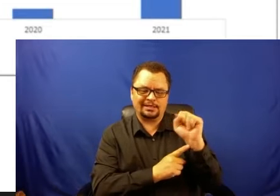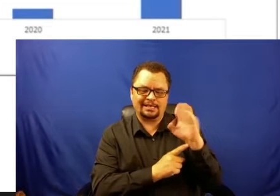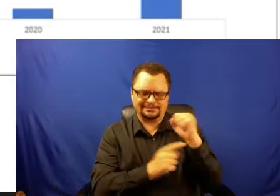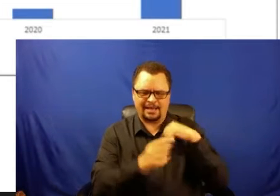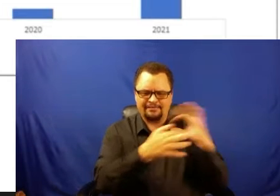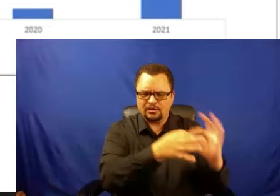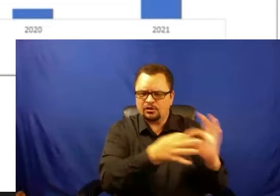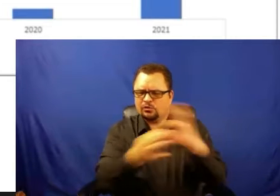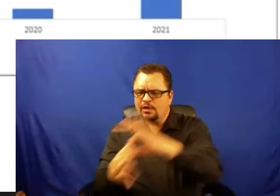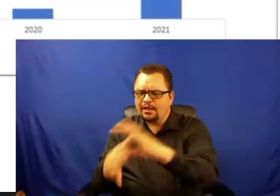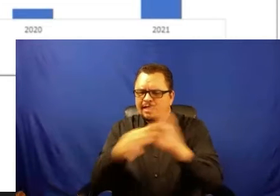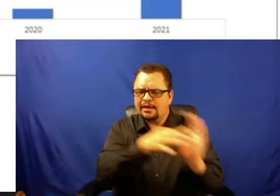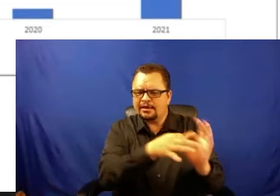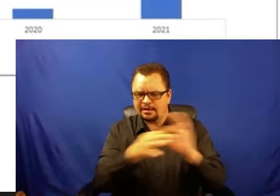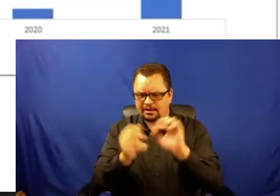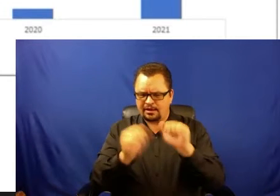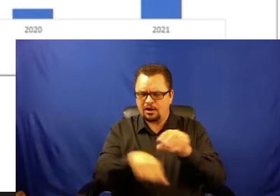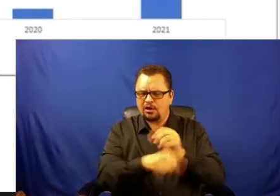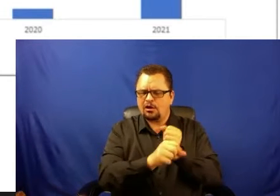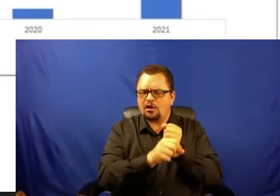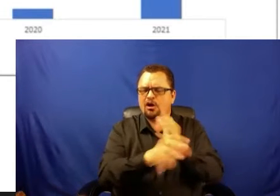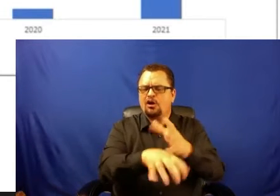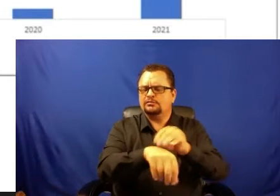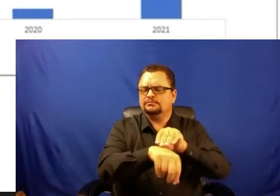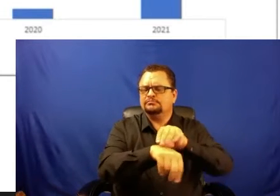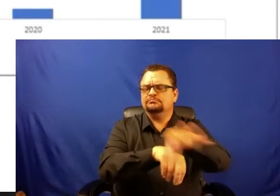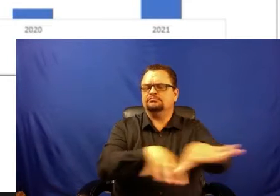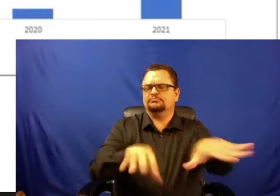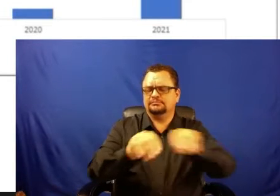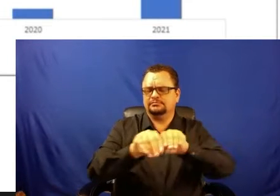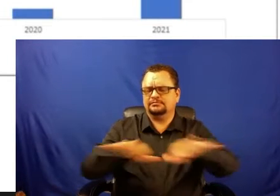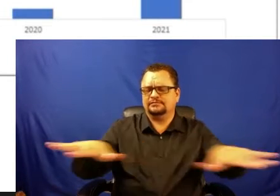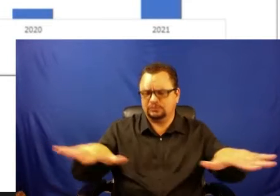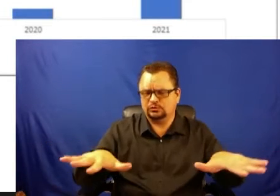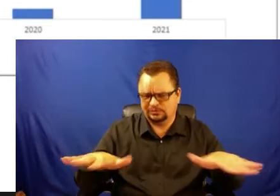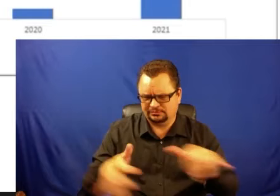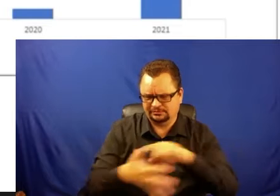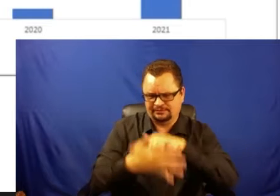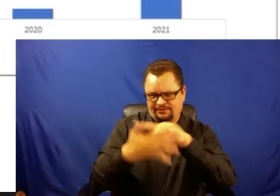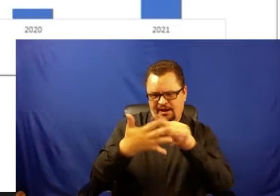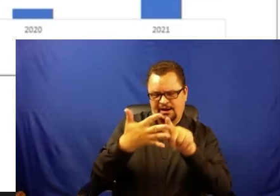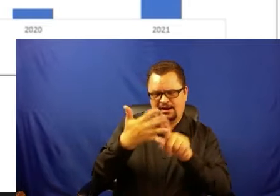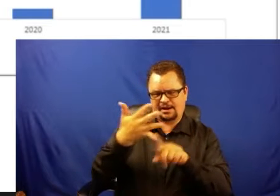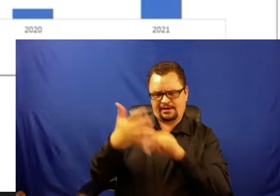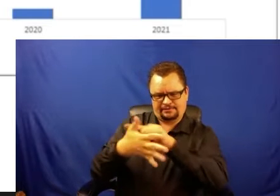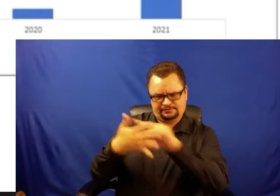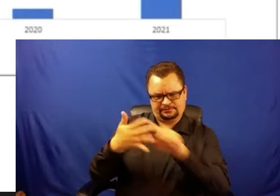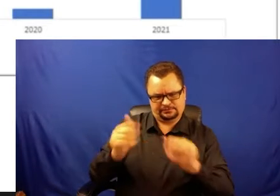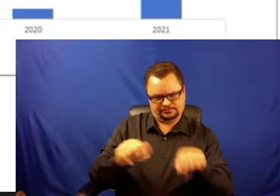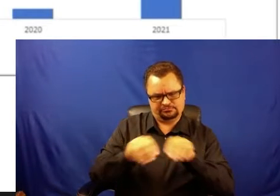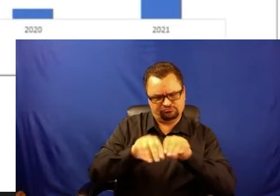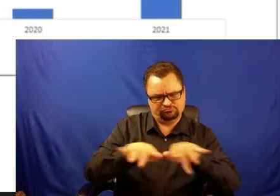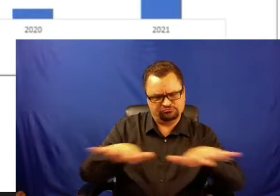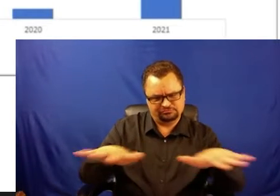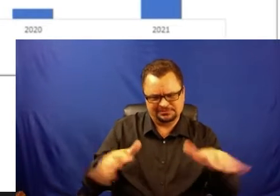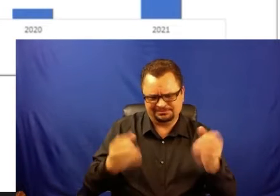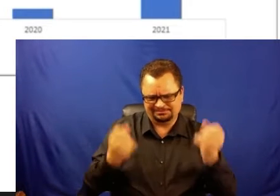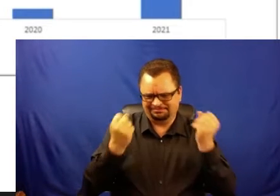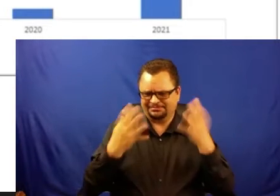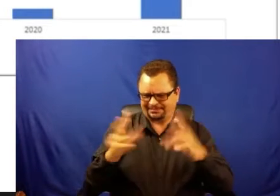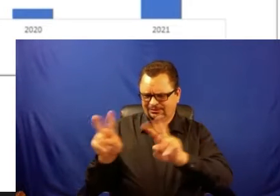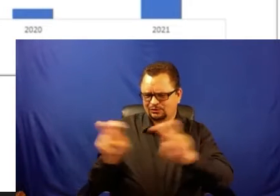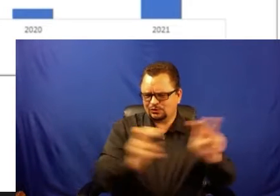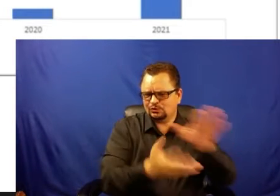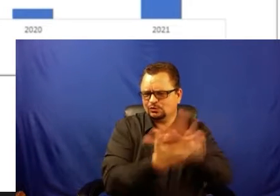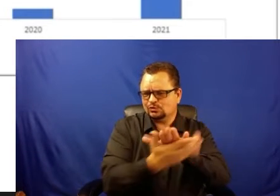And so as you can see, we already have a large number of schools that, despite making it more difficult to identify an outbreak,